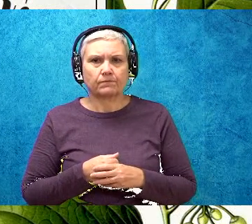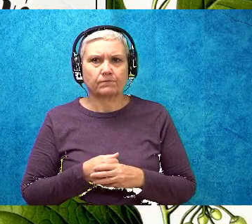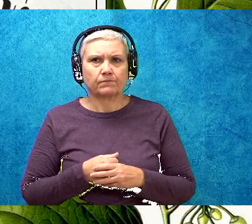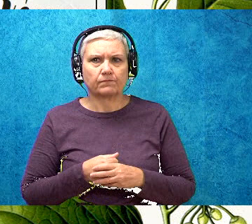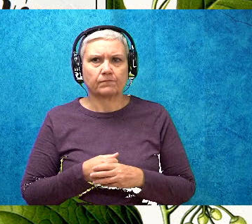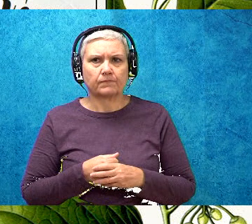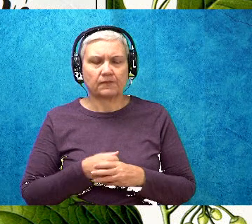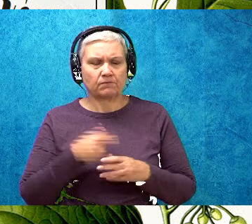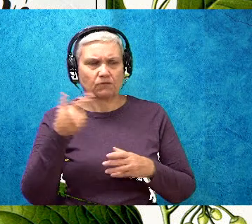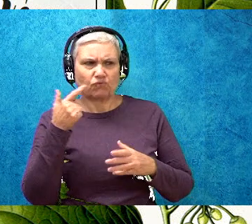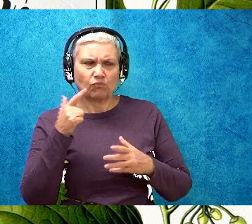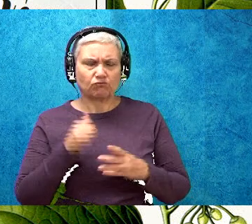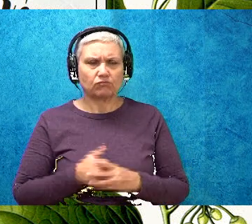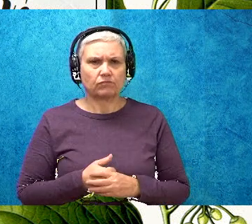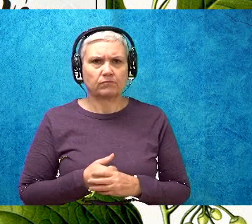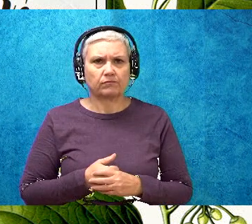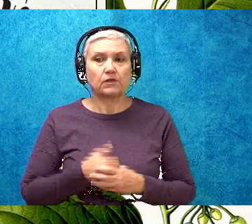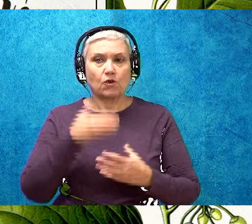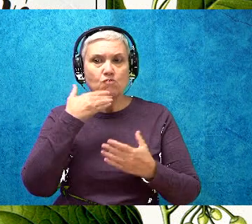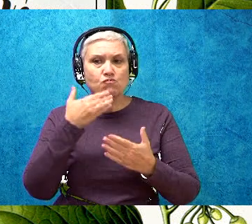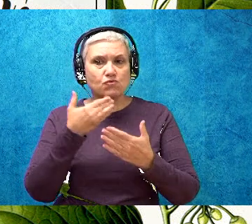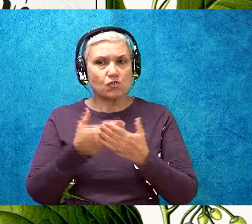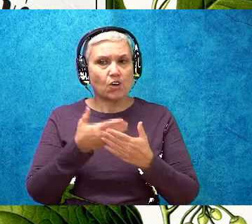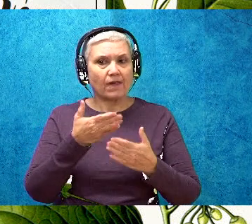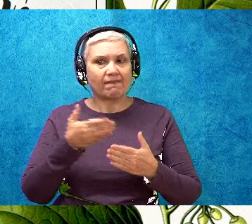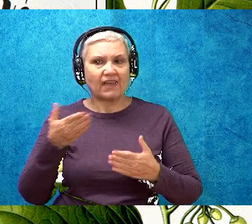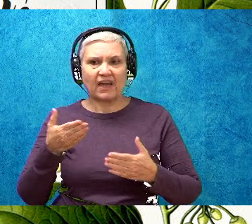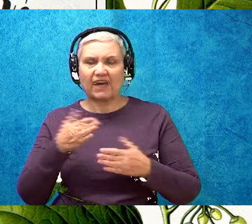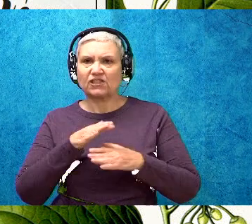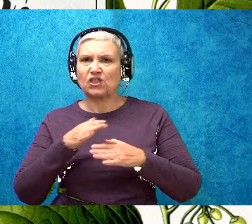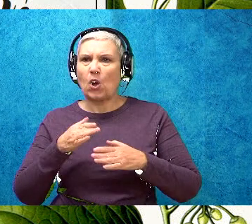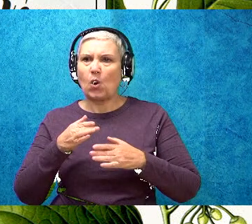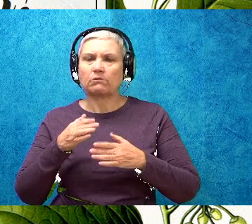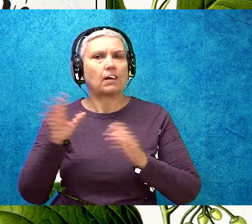Let's look at this. Good things don't